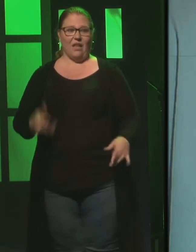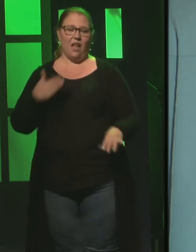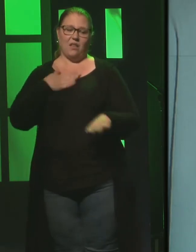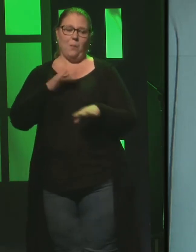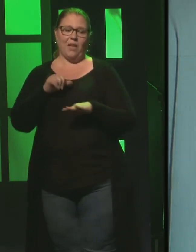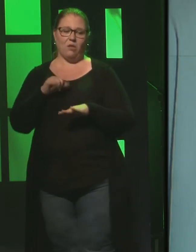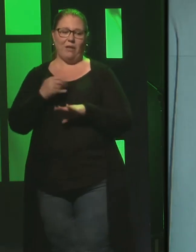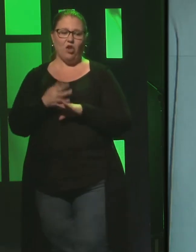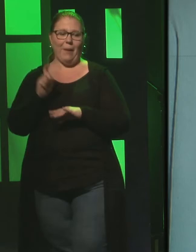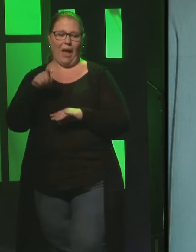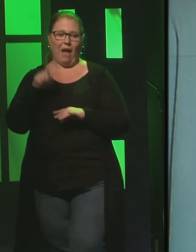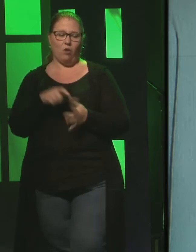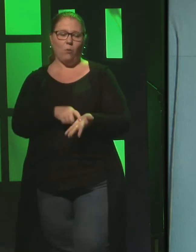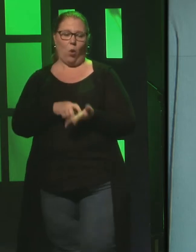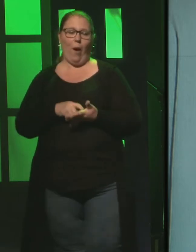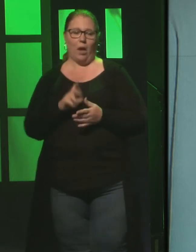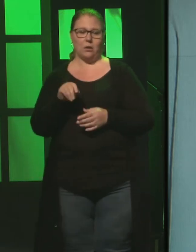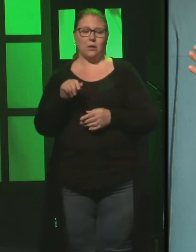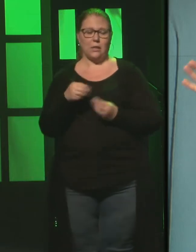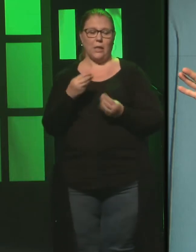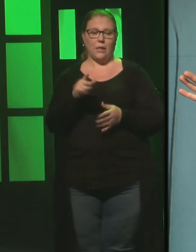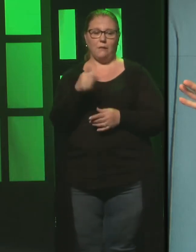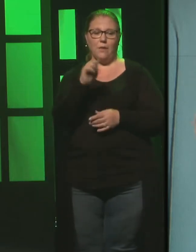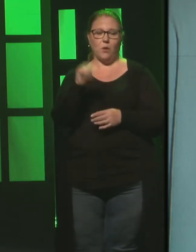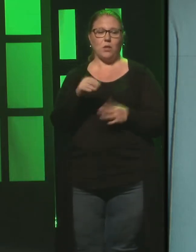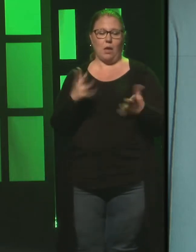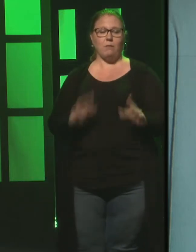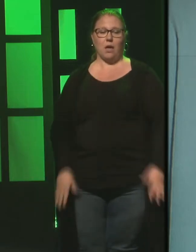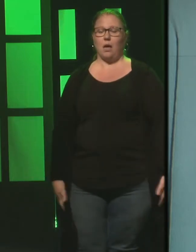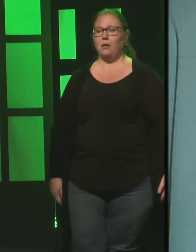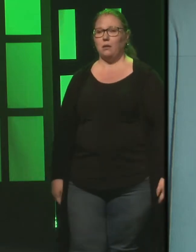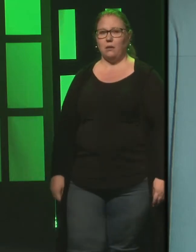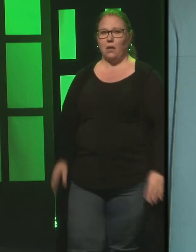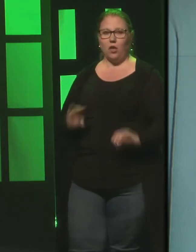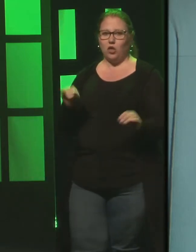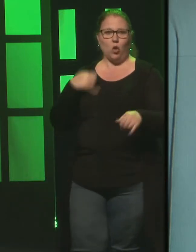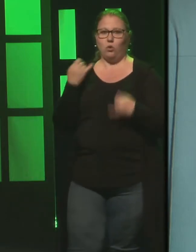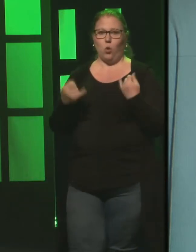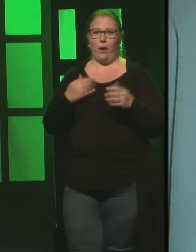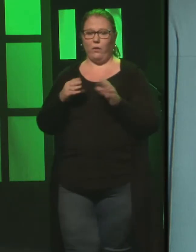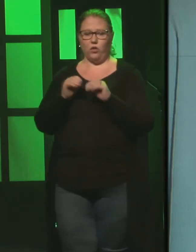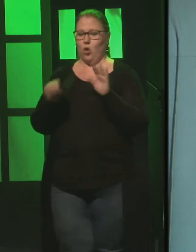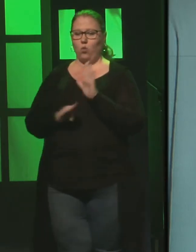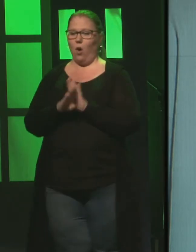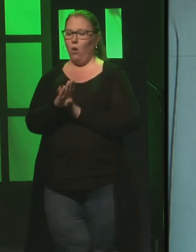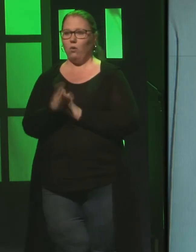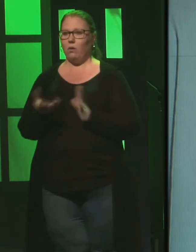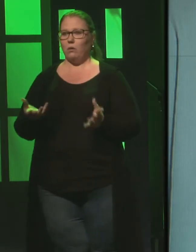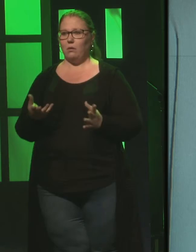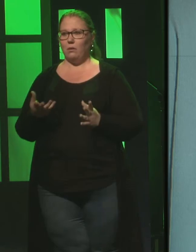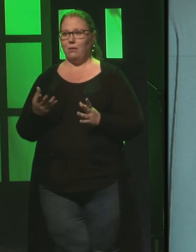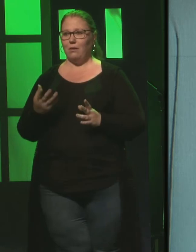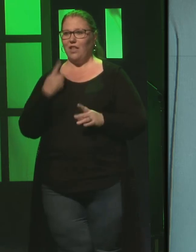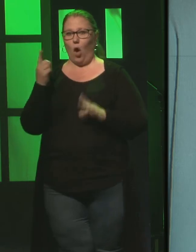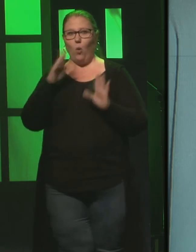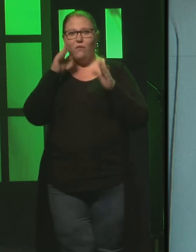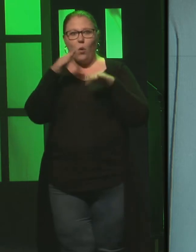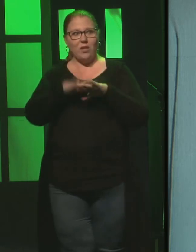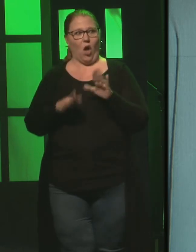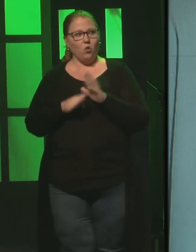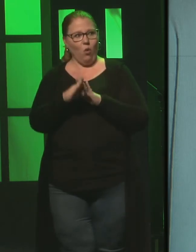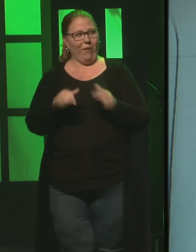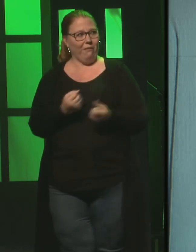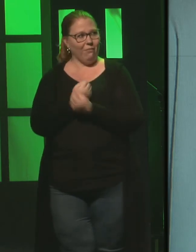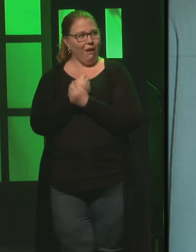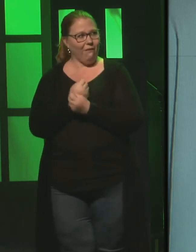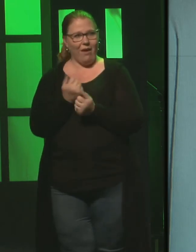duty. Did my duty. It's done. It's done. No joy, no growth. And it's always about growing in love. Always,